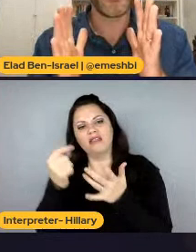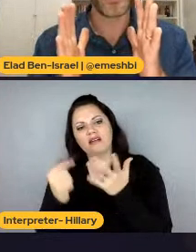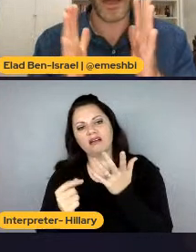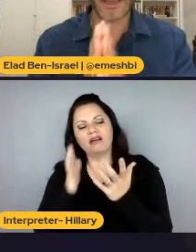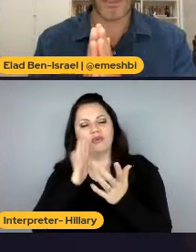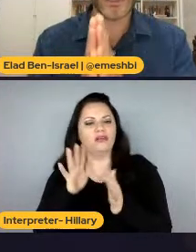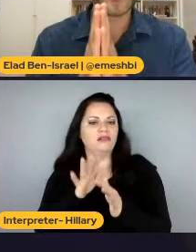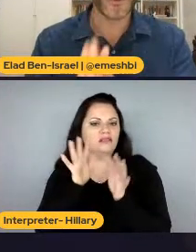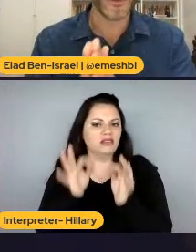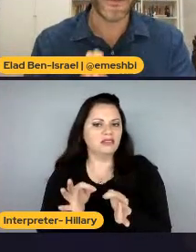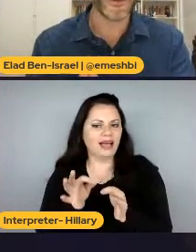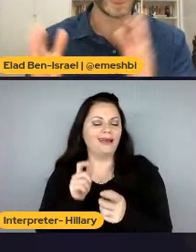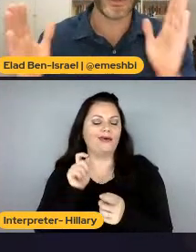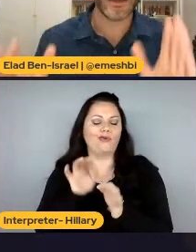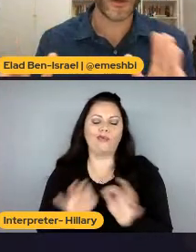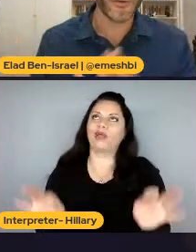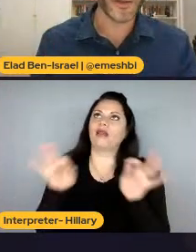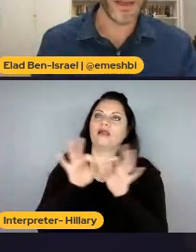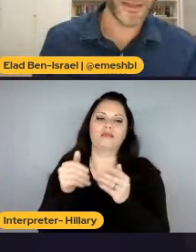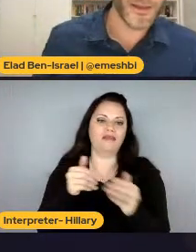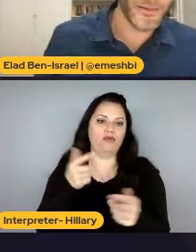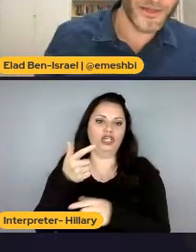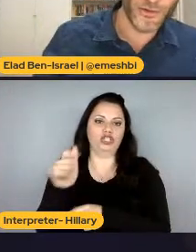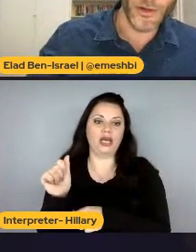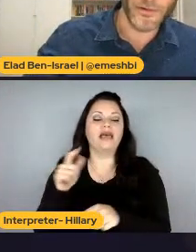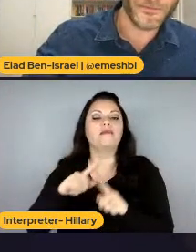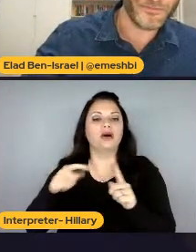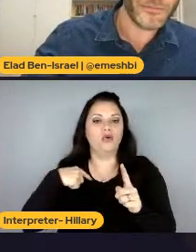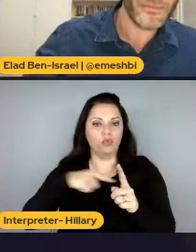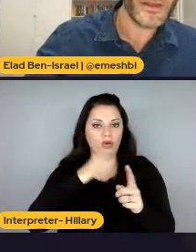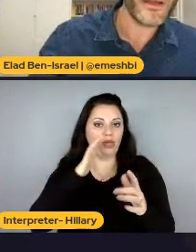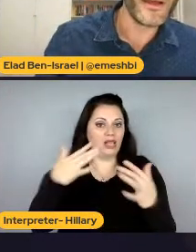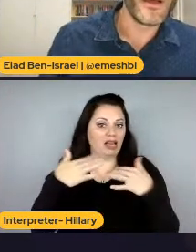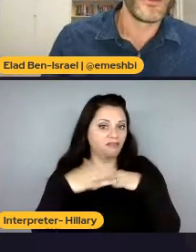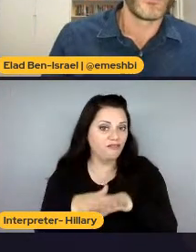GA. But as I said, we're converging, and hopefully that's not going to be too long.